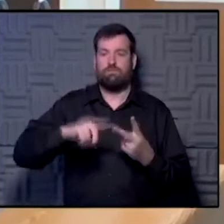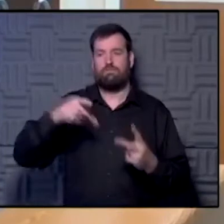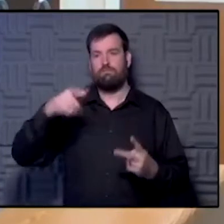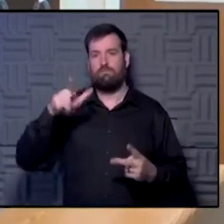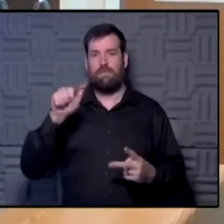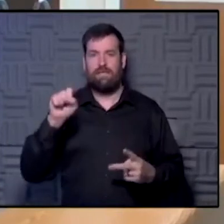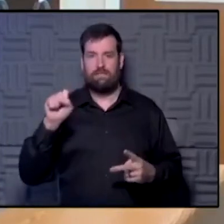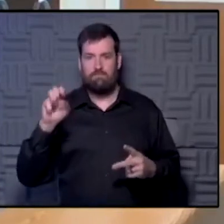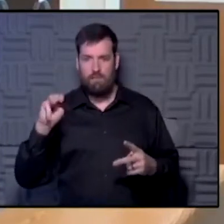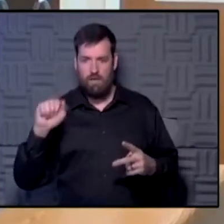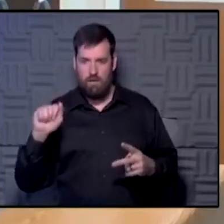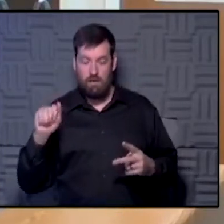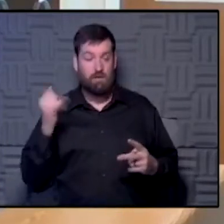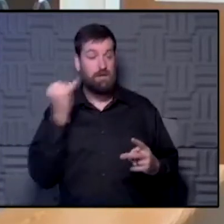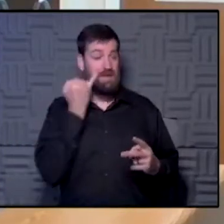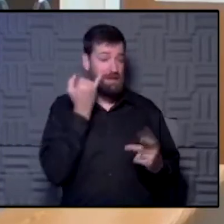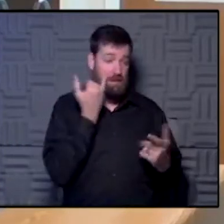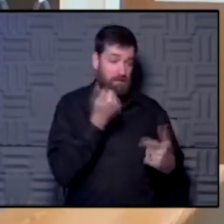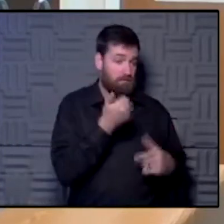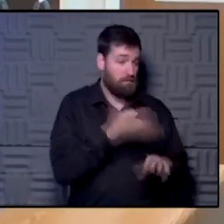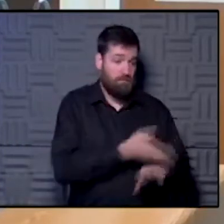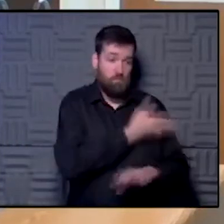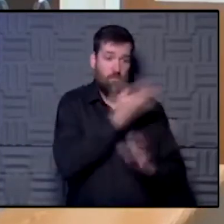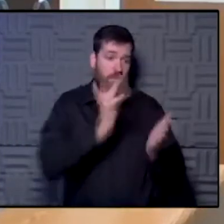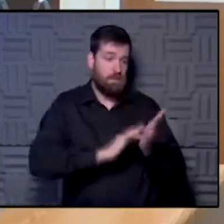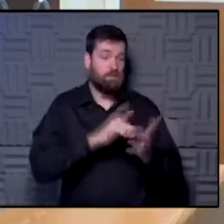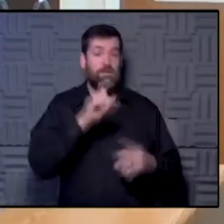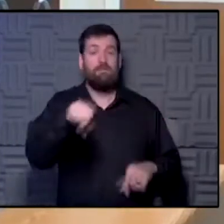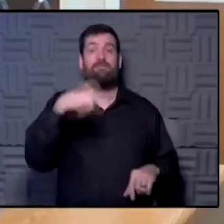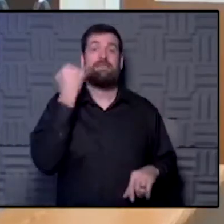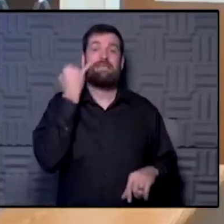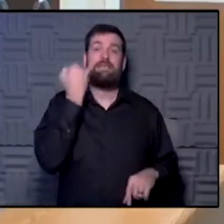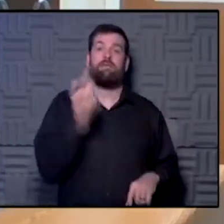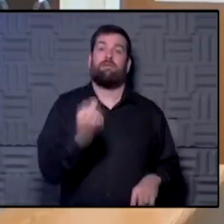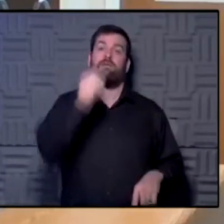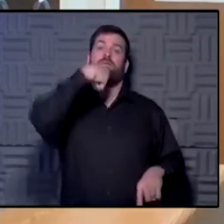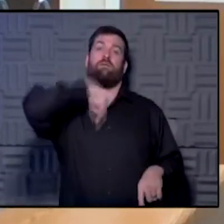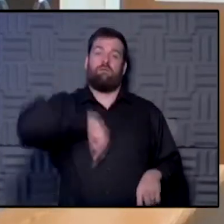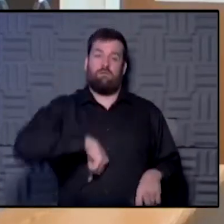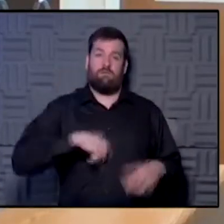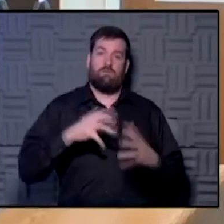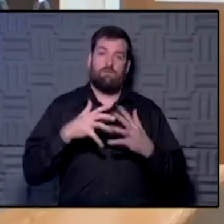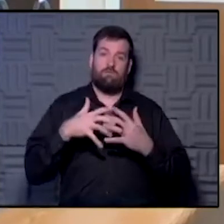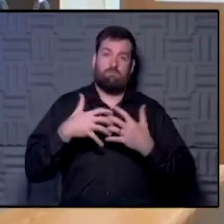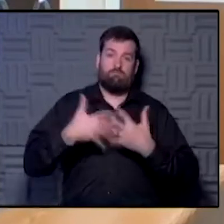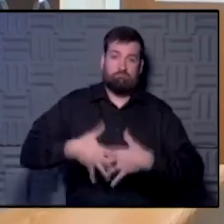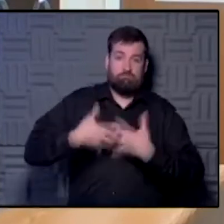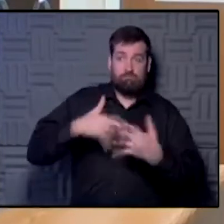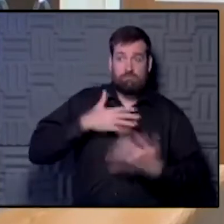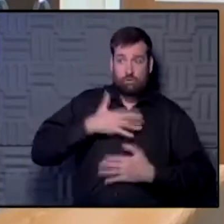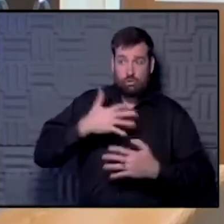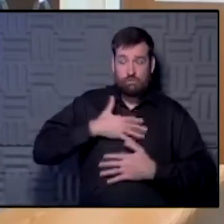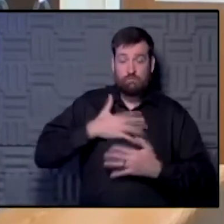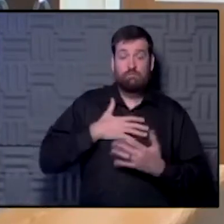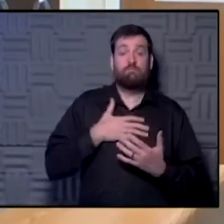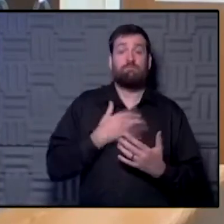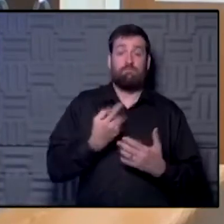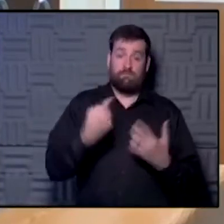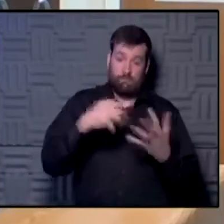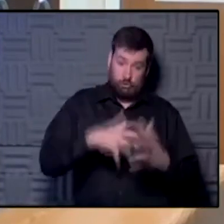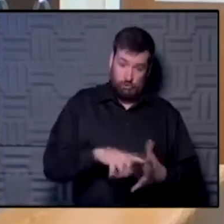had remdesivir, if there was anyone that needed intubation, we would intubate and ship. So if they